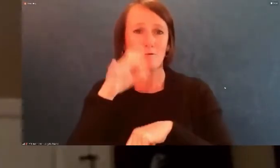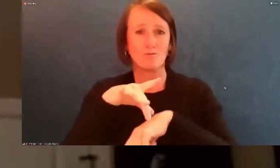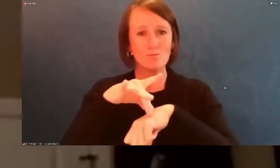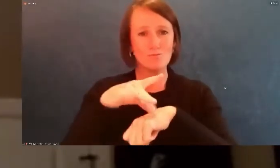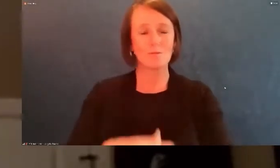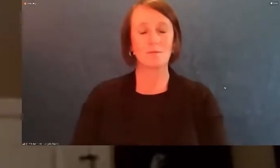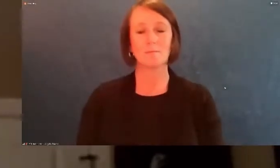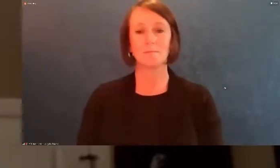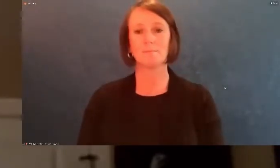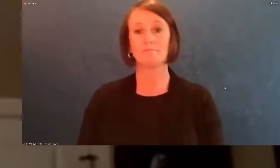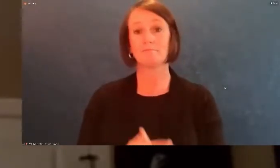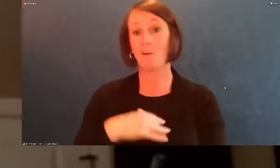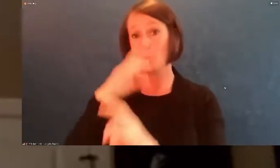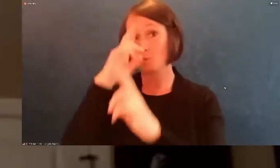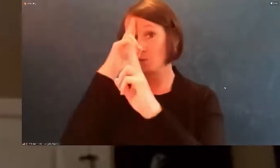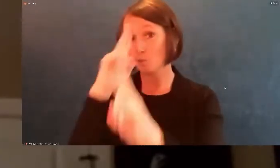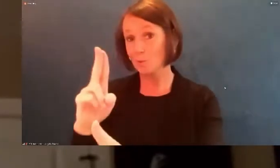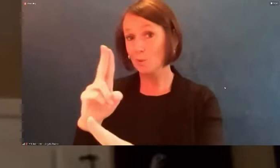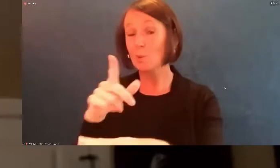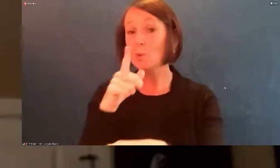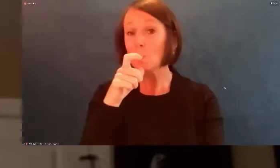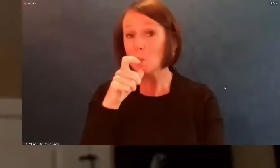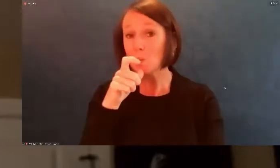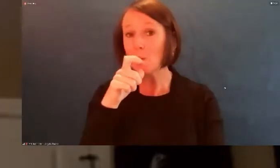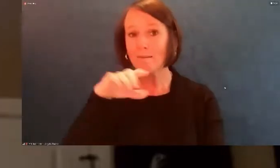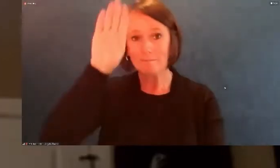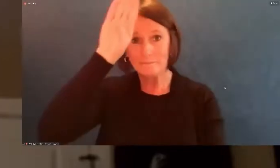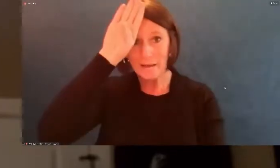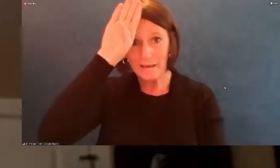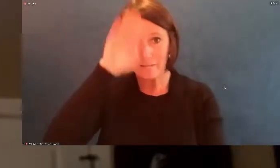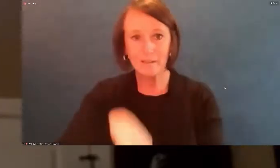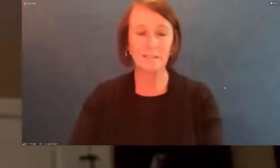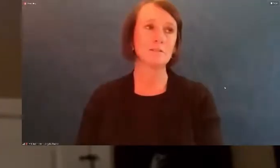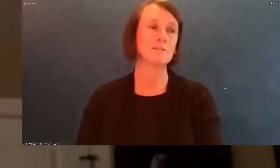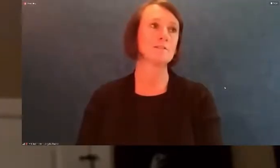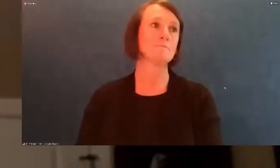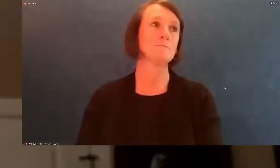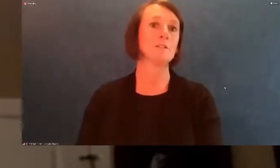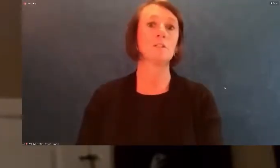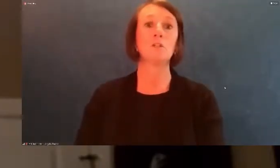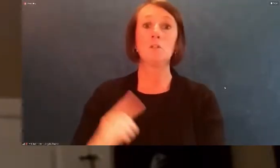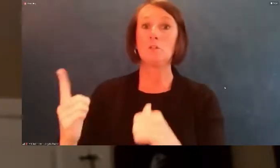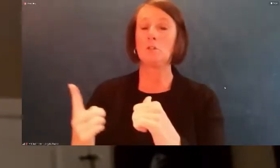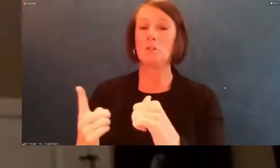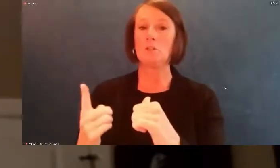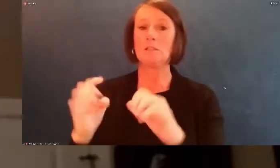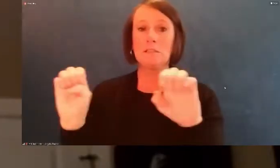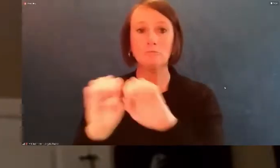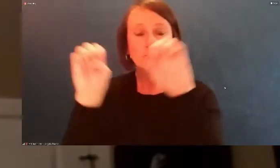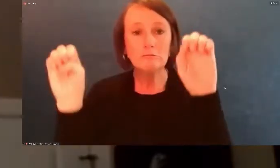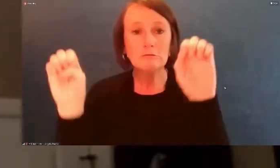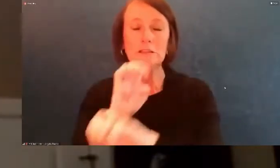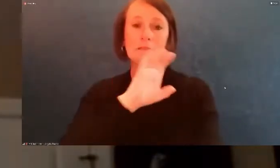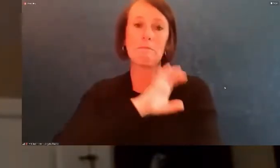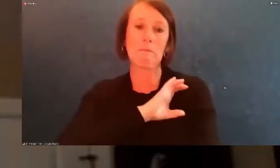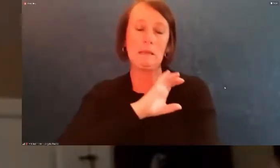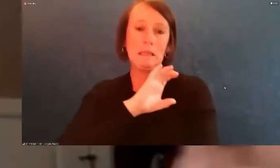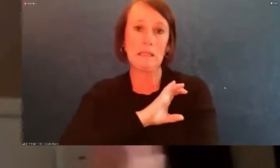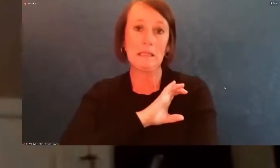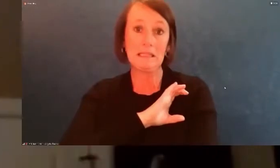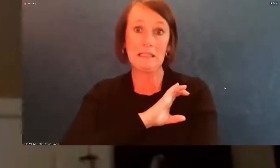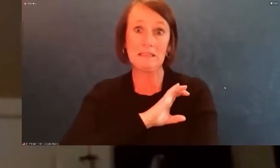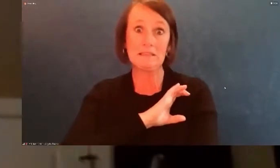our firefighters and our first responders today because we woke up in Edmonton in Treaty 6 country and it was